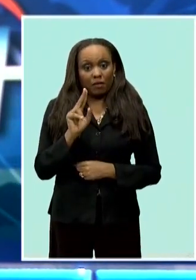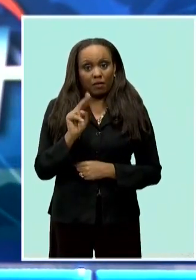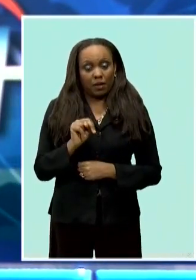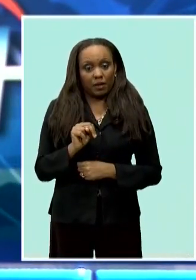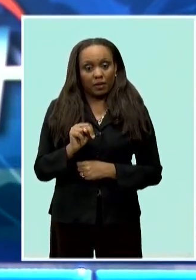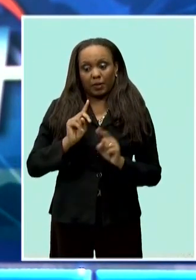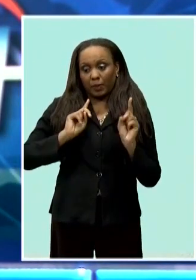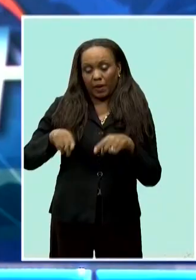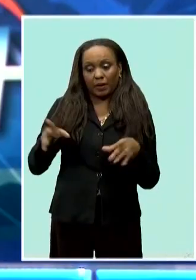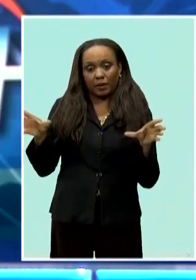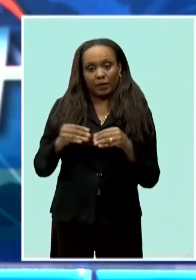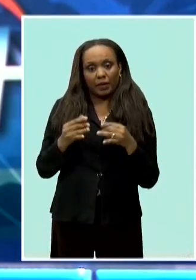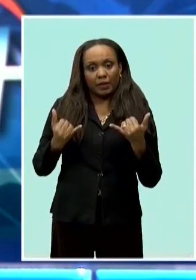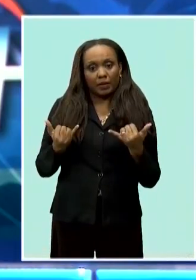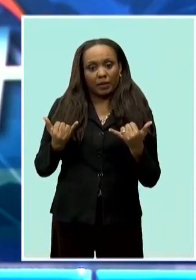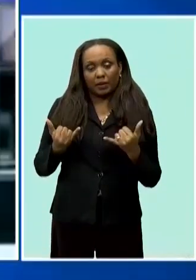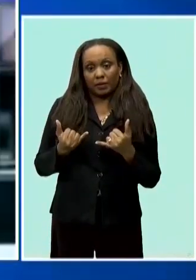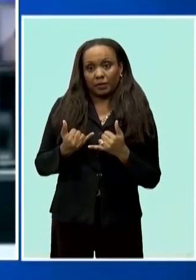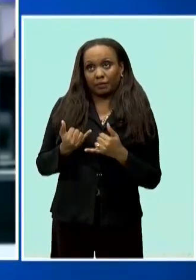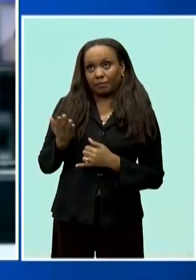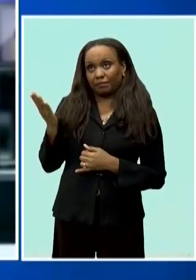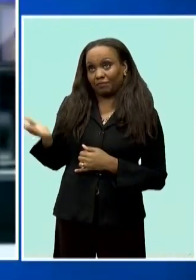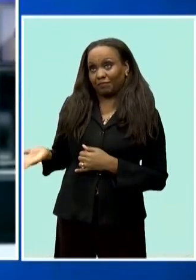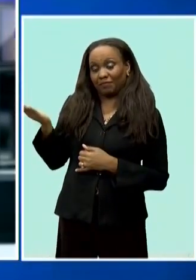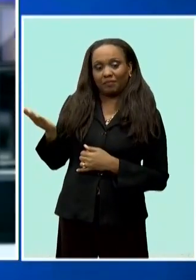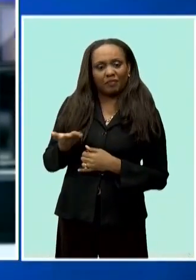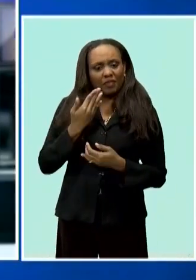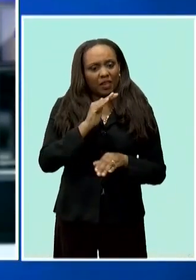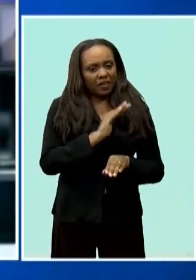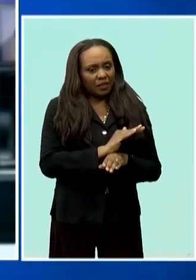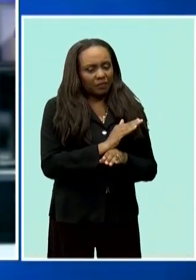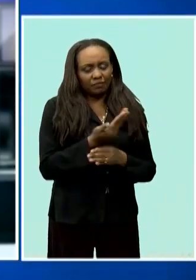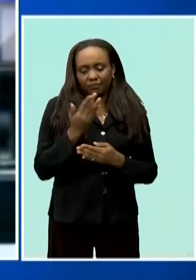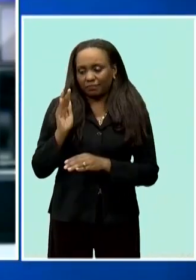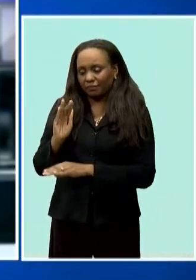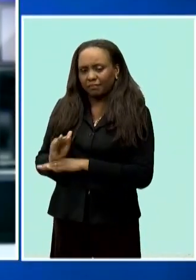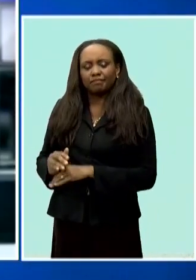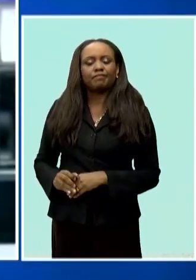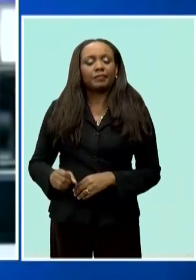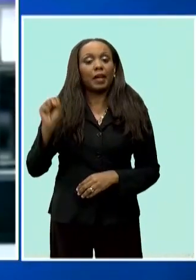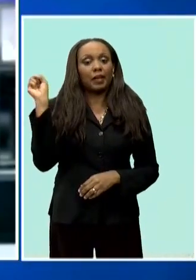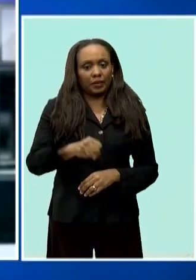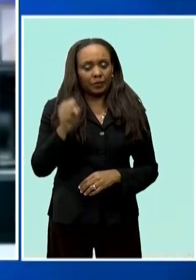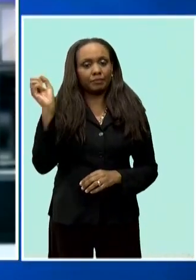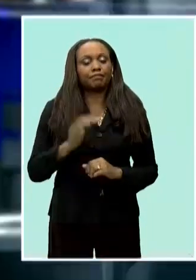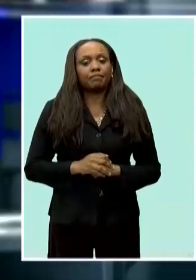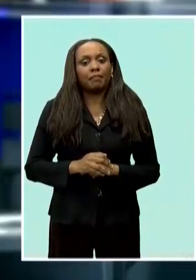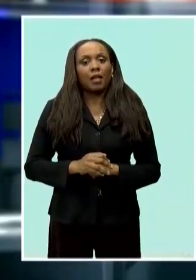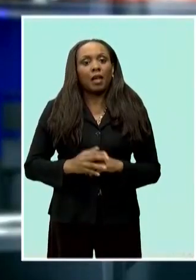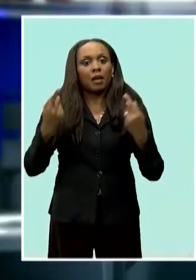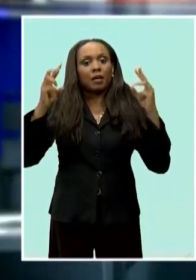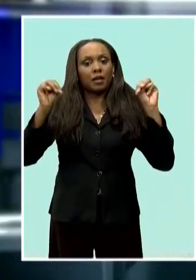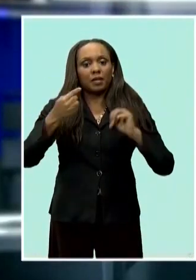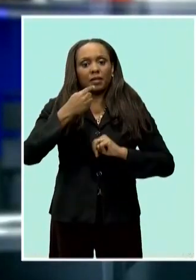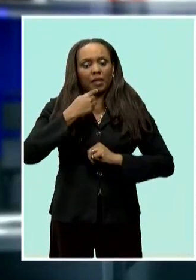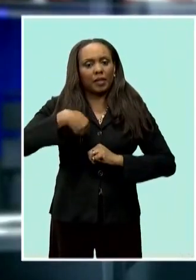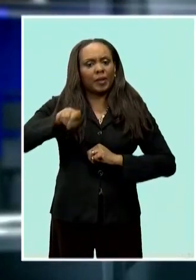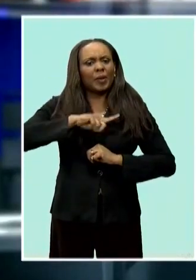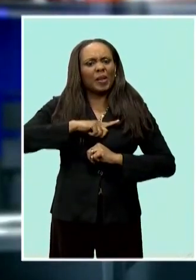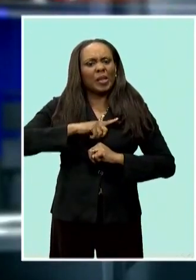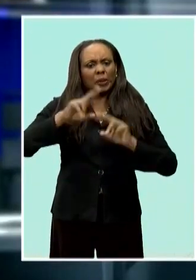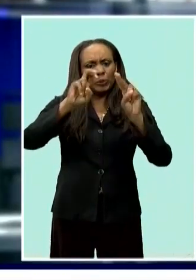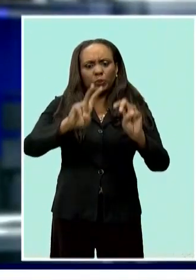Top story we are hearing tonight of new investment opportunities for Barbados, and they are coming after Prime Minister Mia Motley's trip